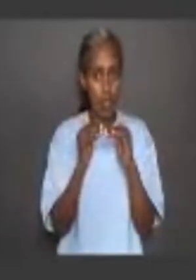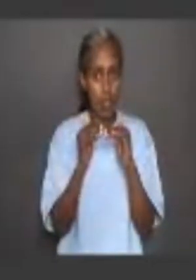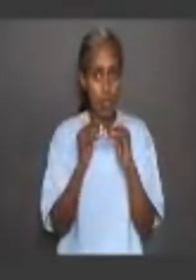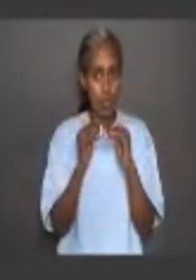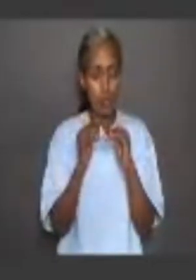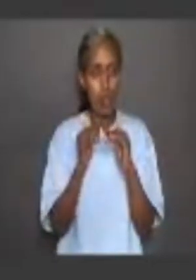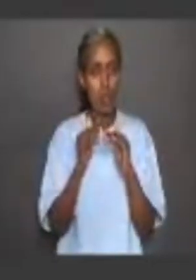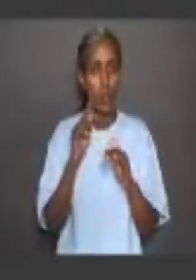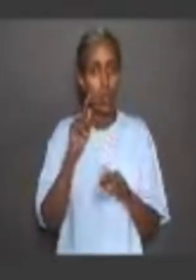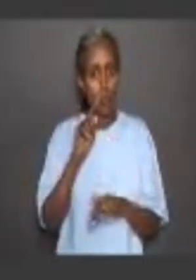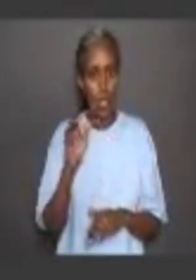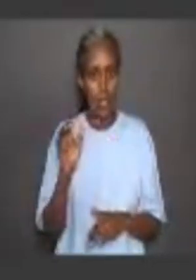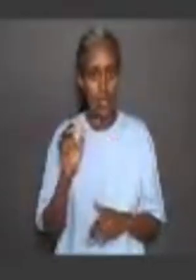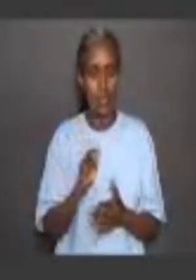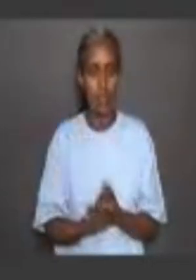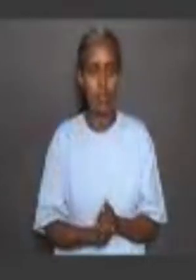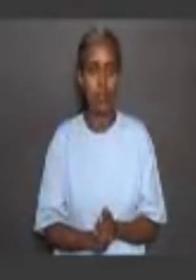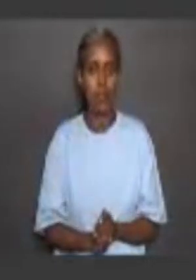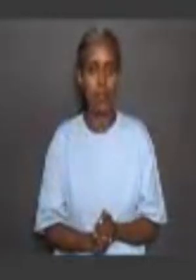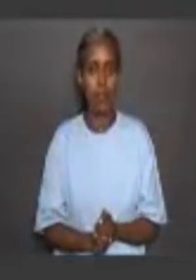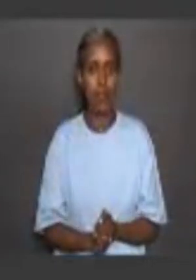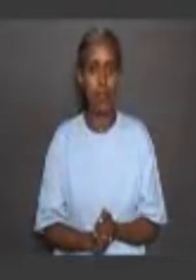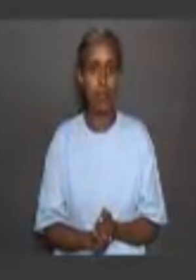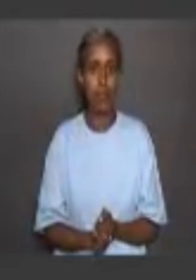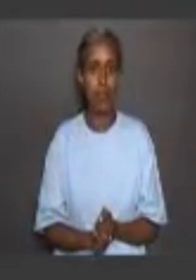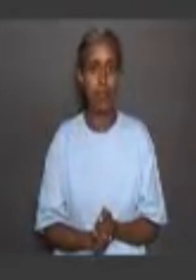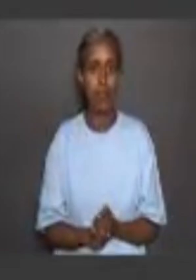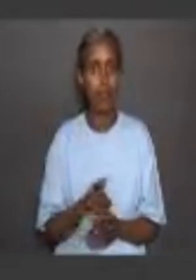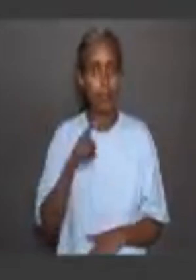or equal to 100.